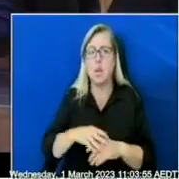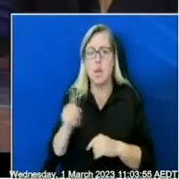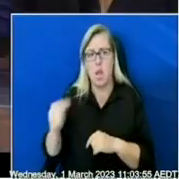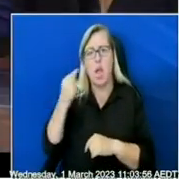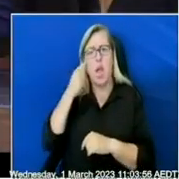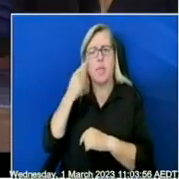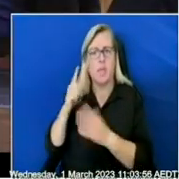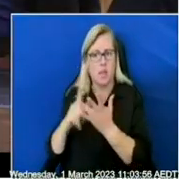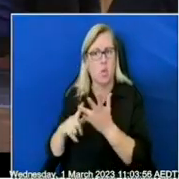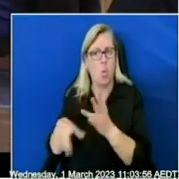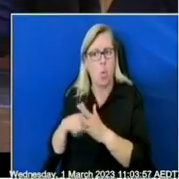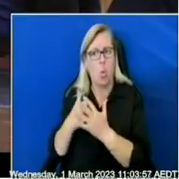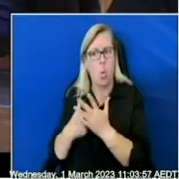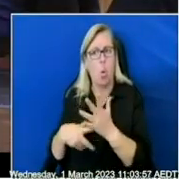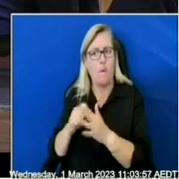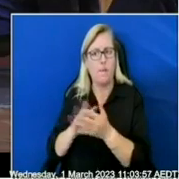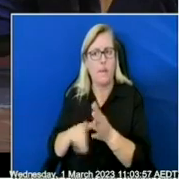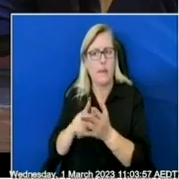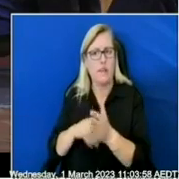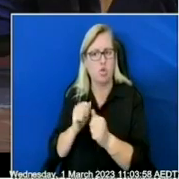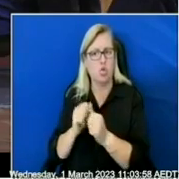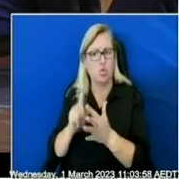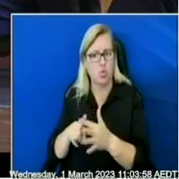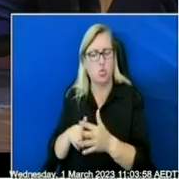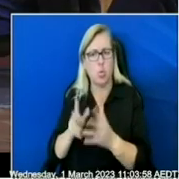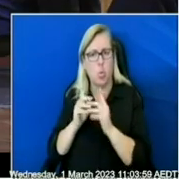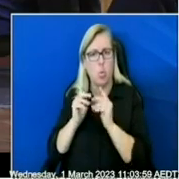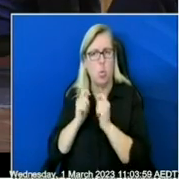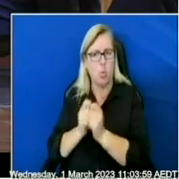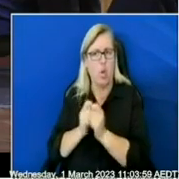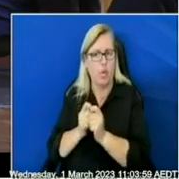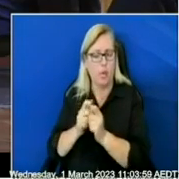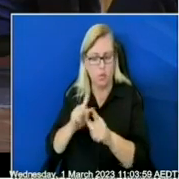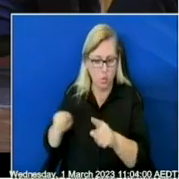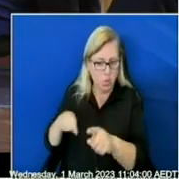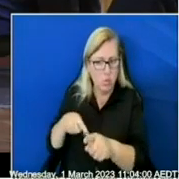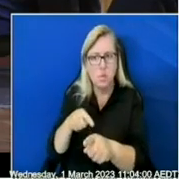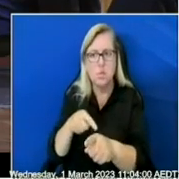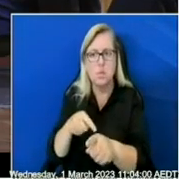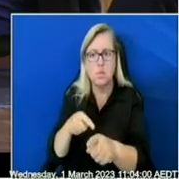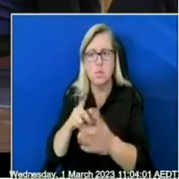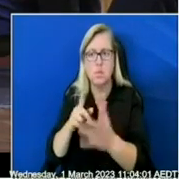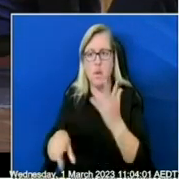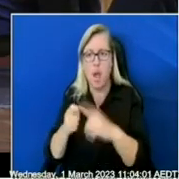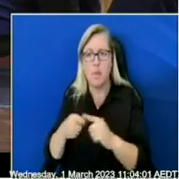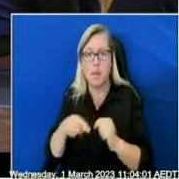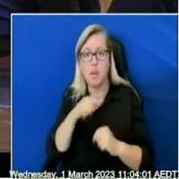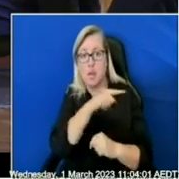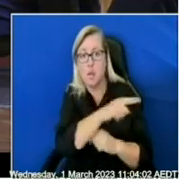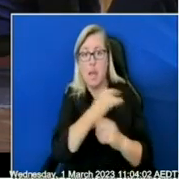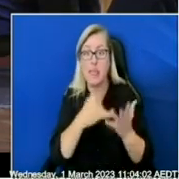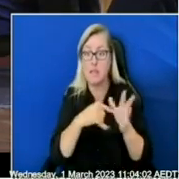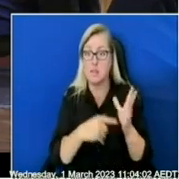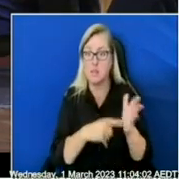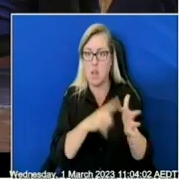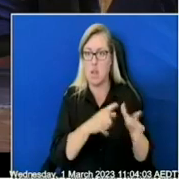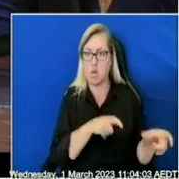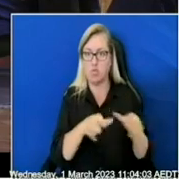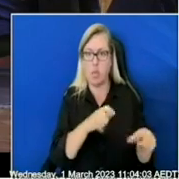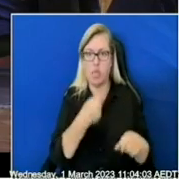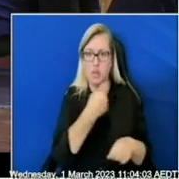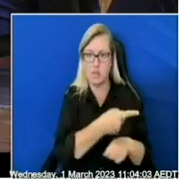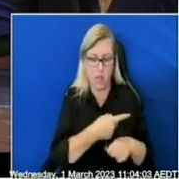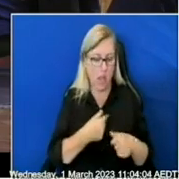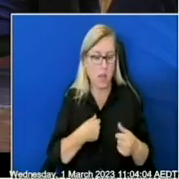controlled their, you know, they said you can have your children or not have your children. Because how much money